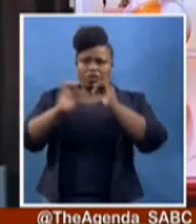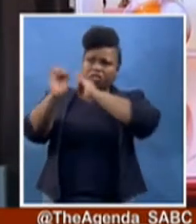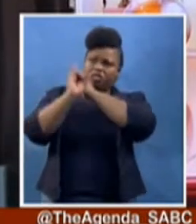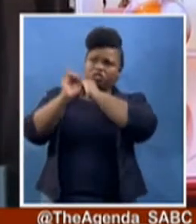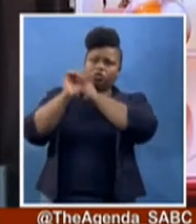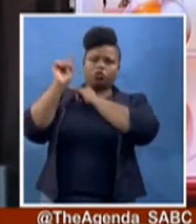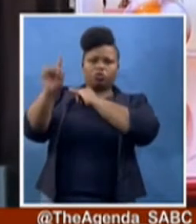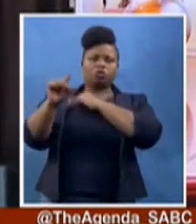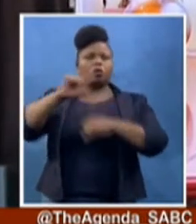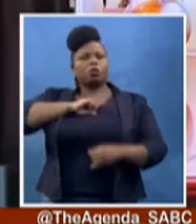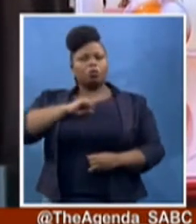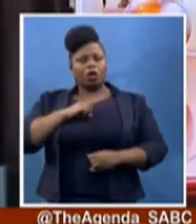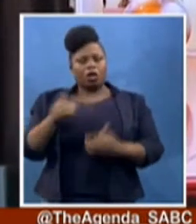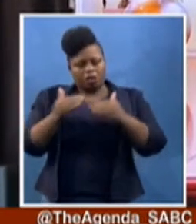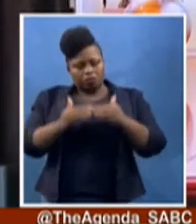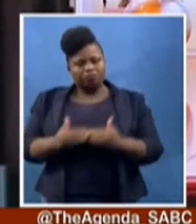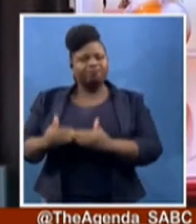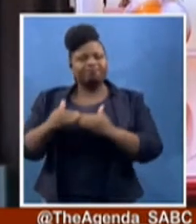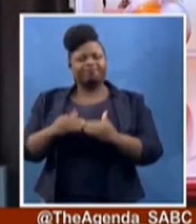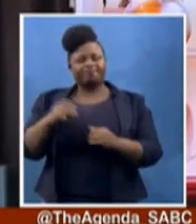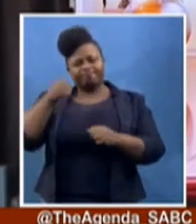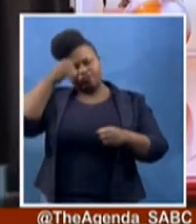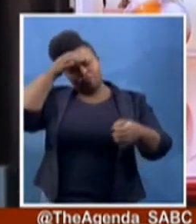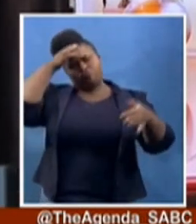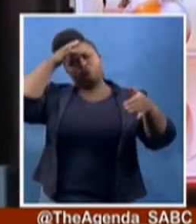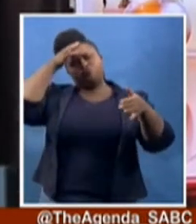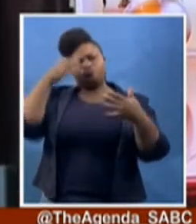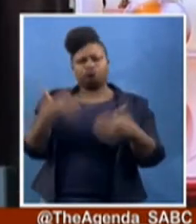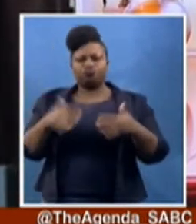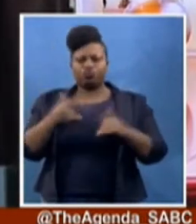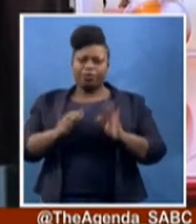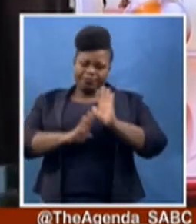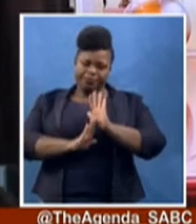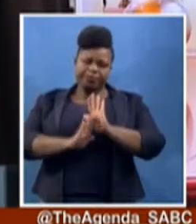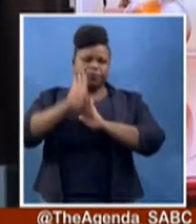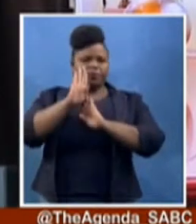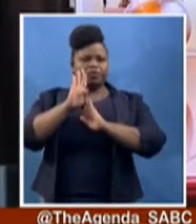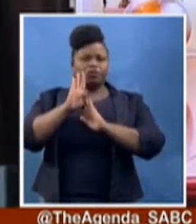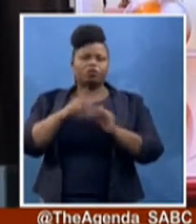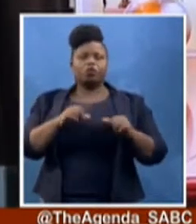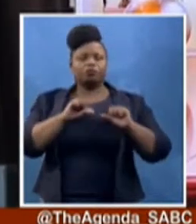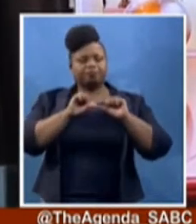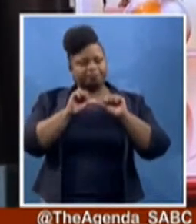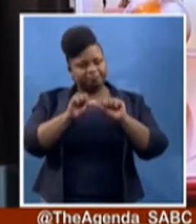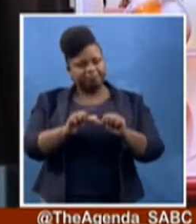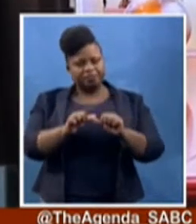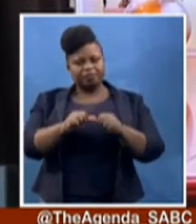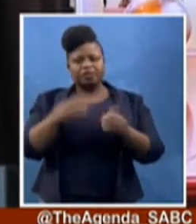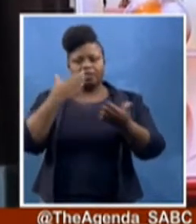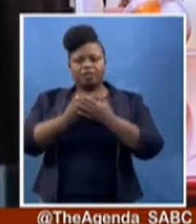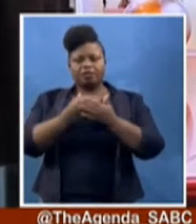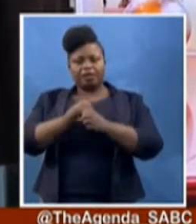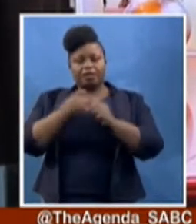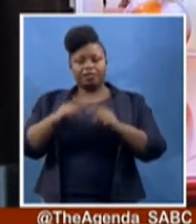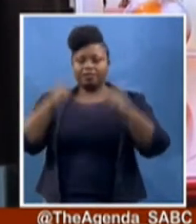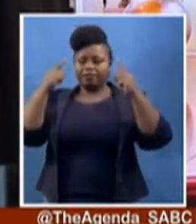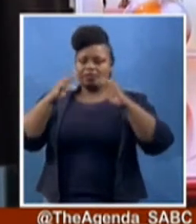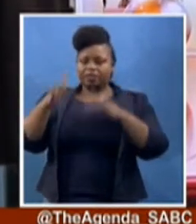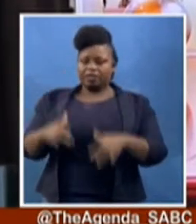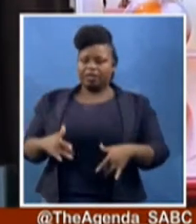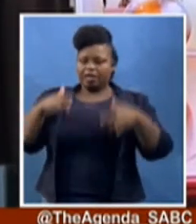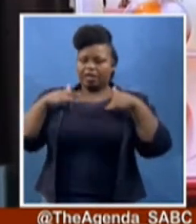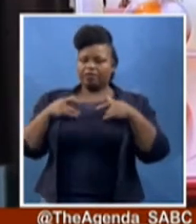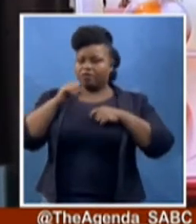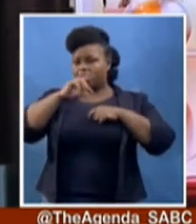and define for her the longing to make a difference in the lives of her fellow South Africans. The daughter of